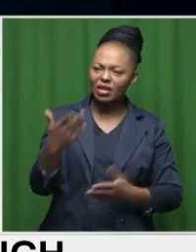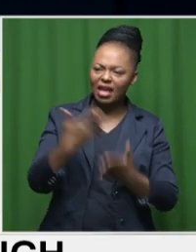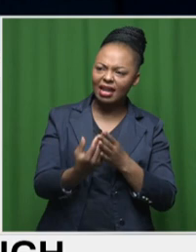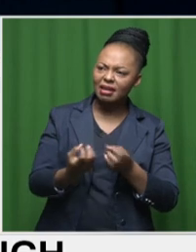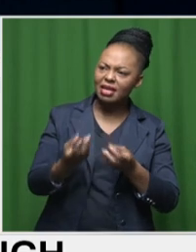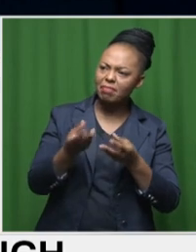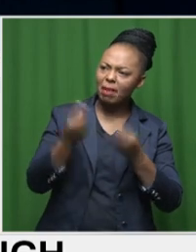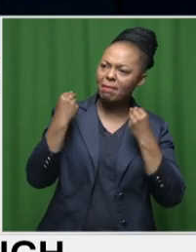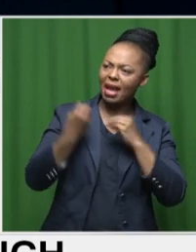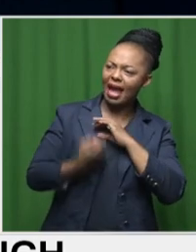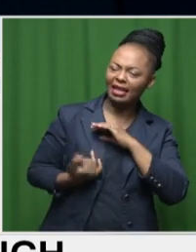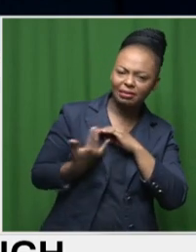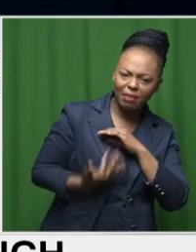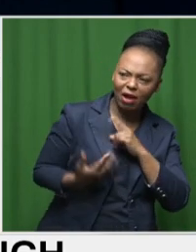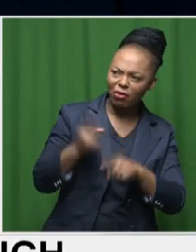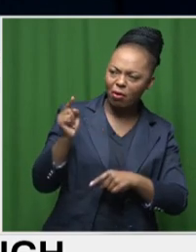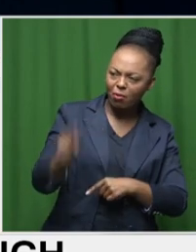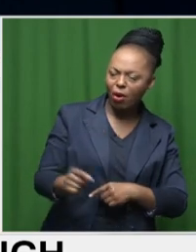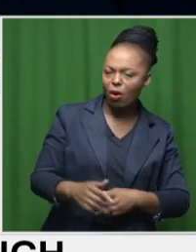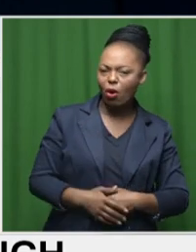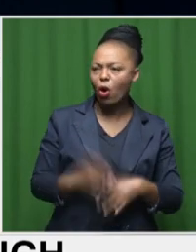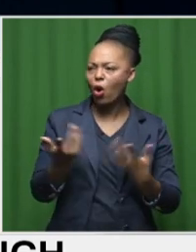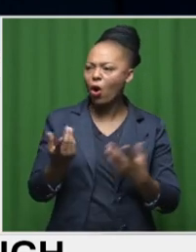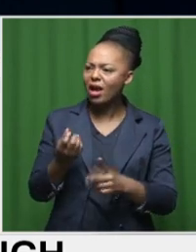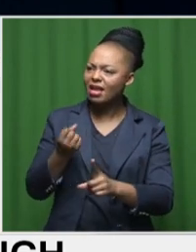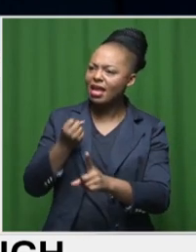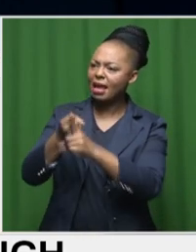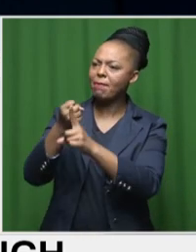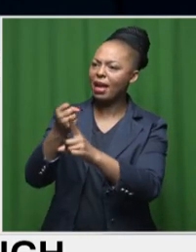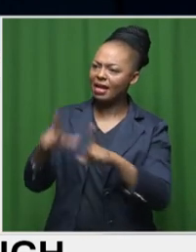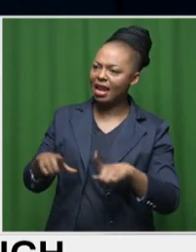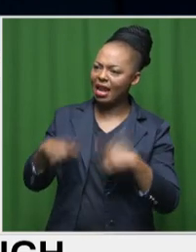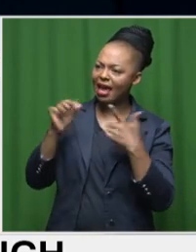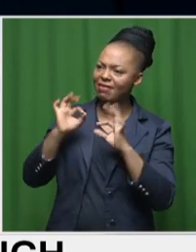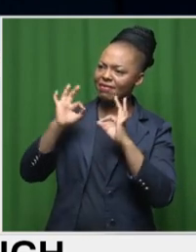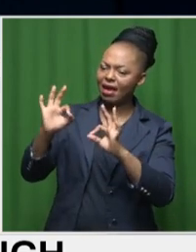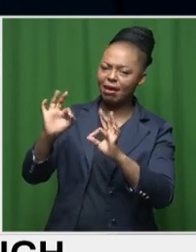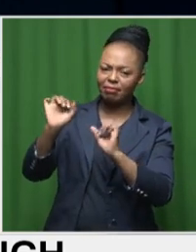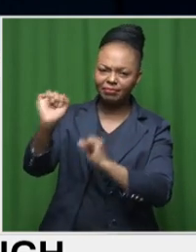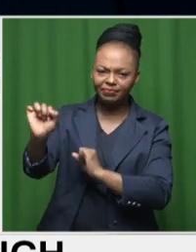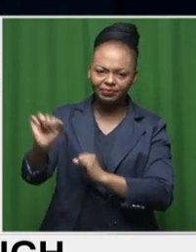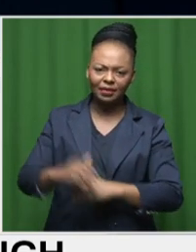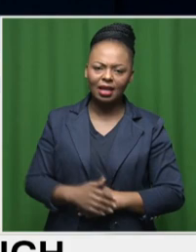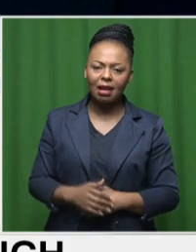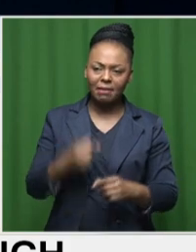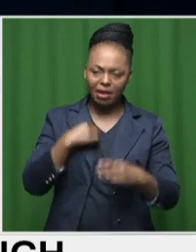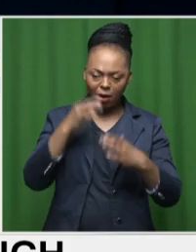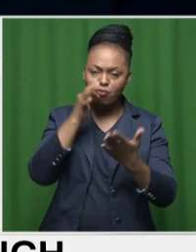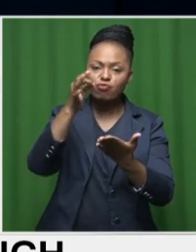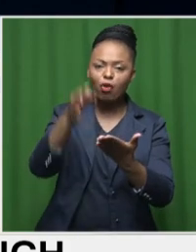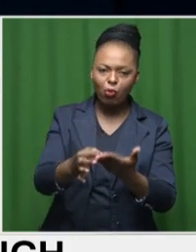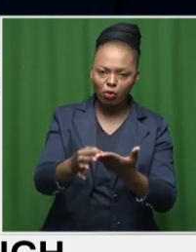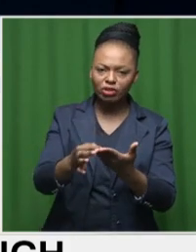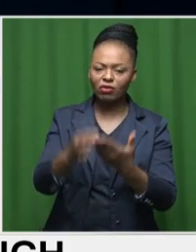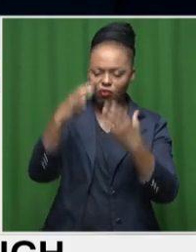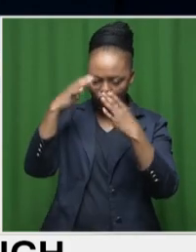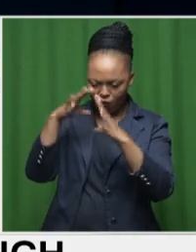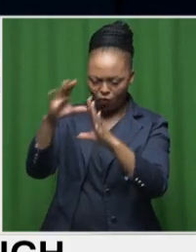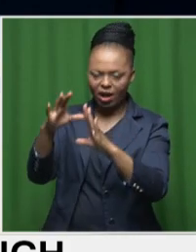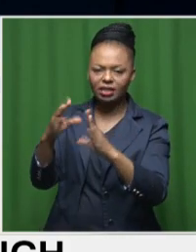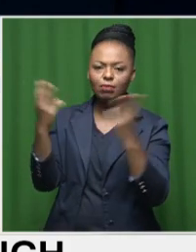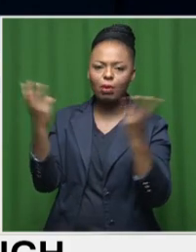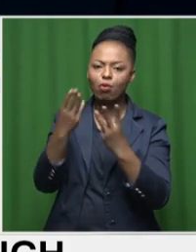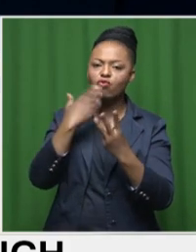you can inspire and impact your life. And my Beauty with a Purpose was focused on homelessness and people who are homeless in my